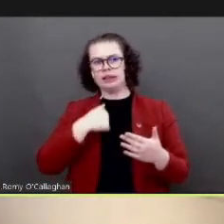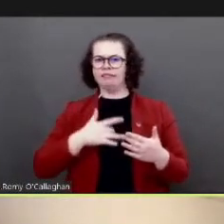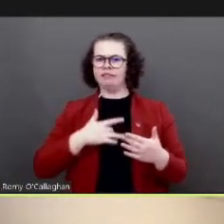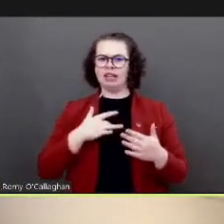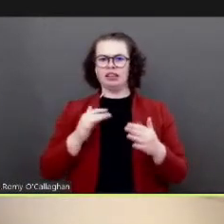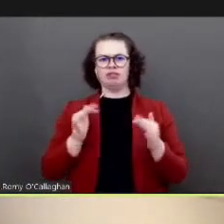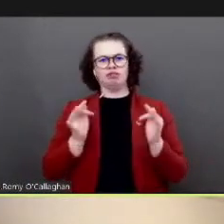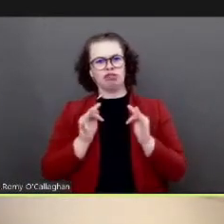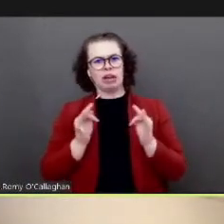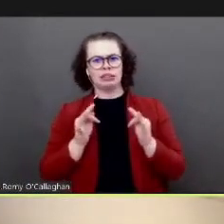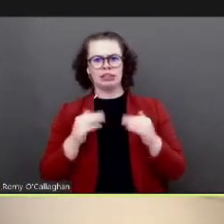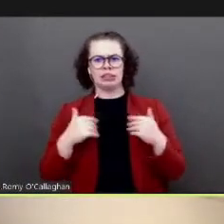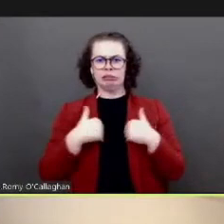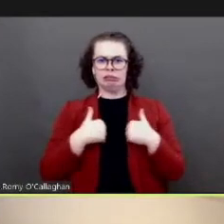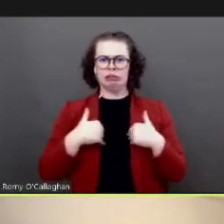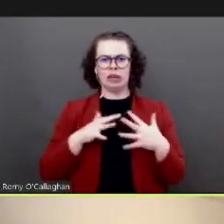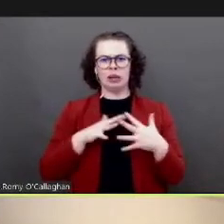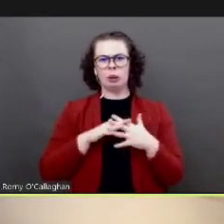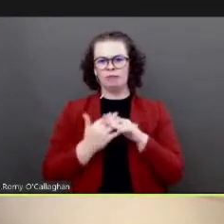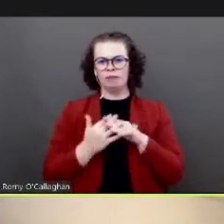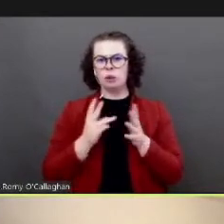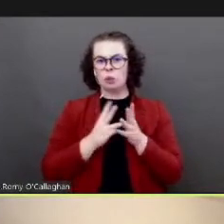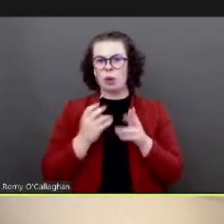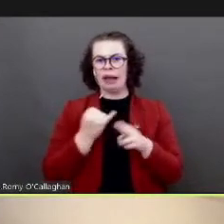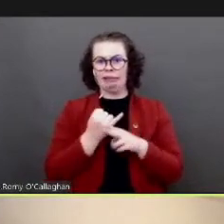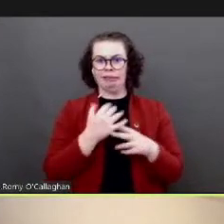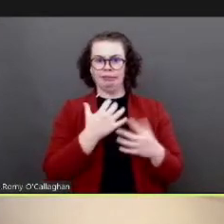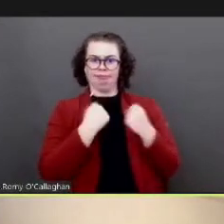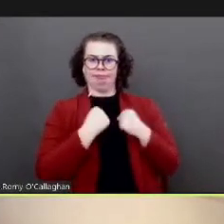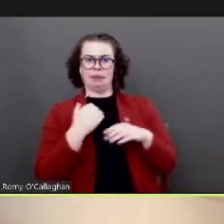confused, and isolated whilst in police custody.